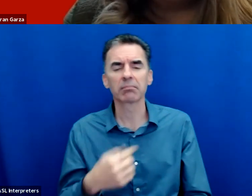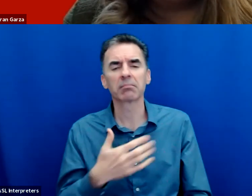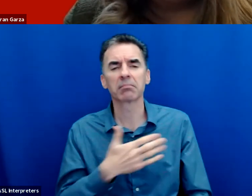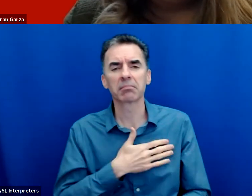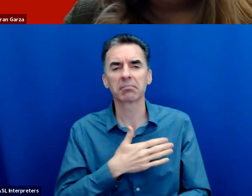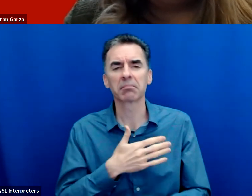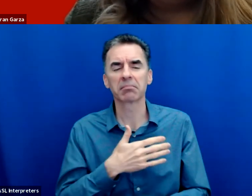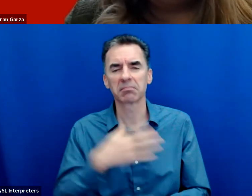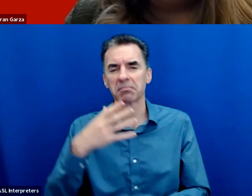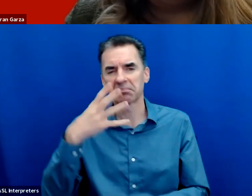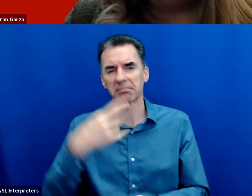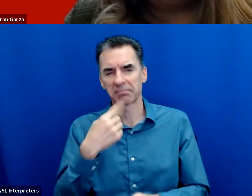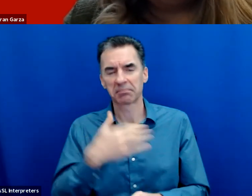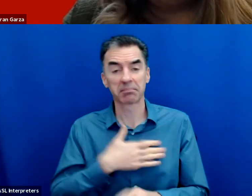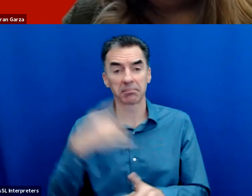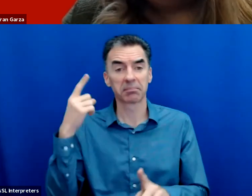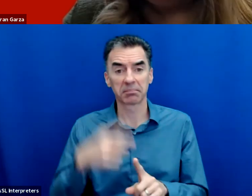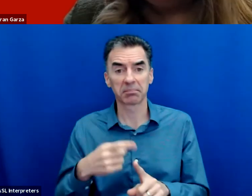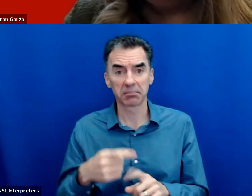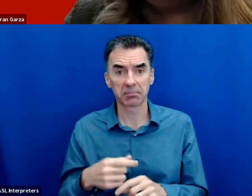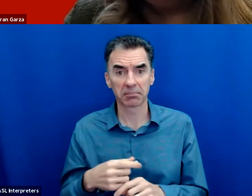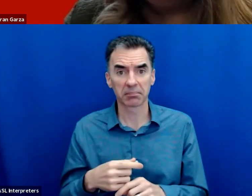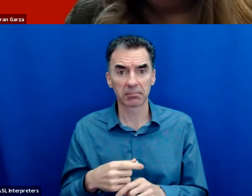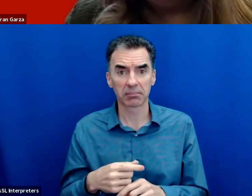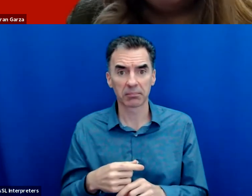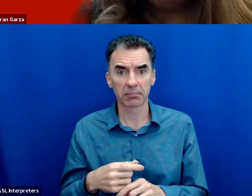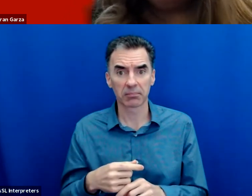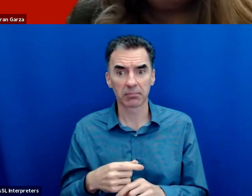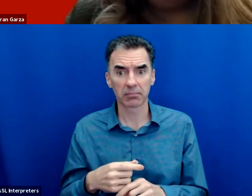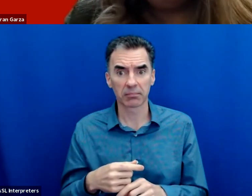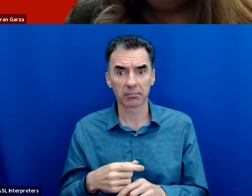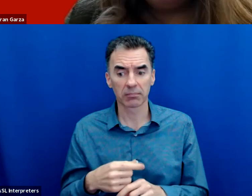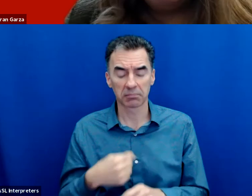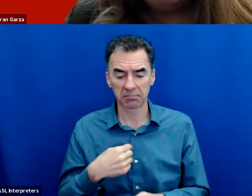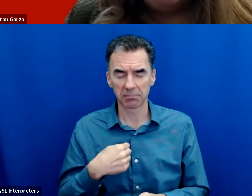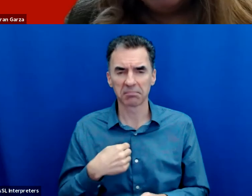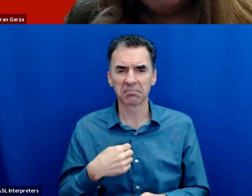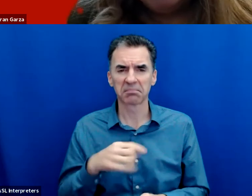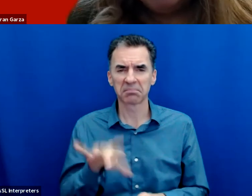asking is if we have Kaiser, right? And so out